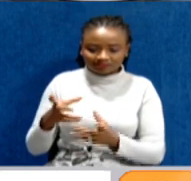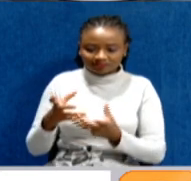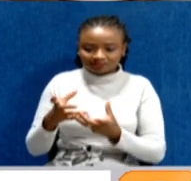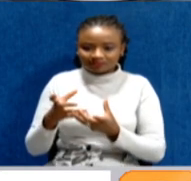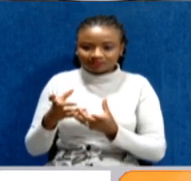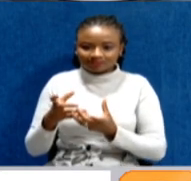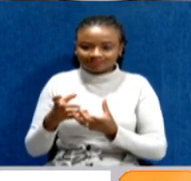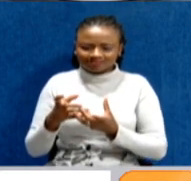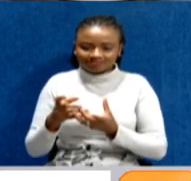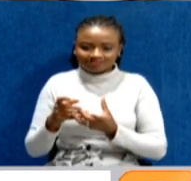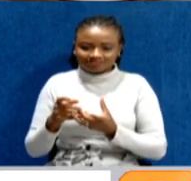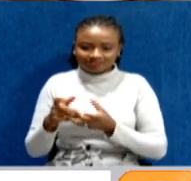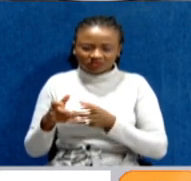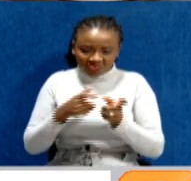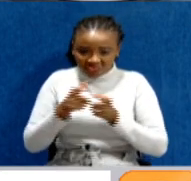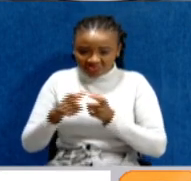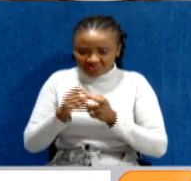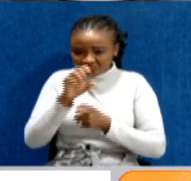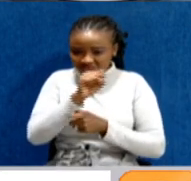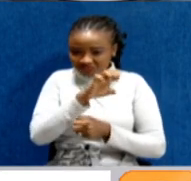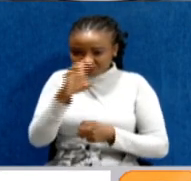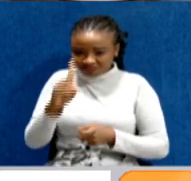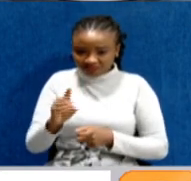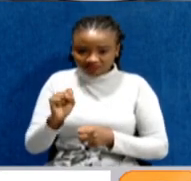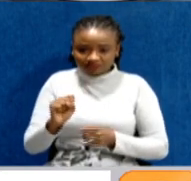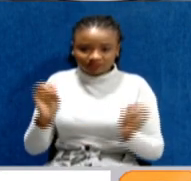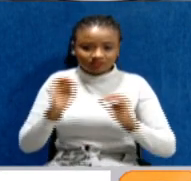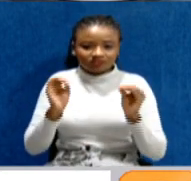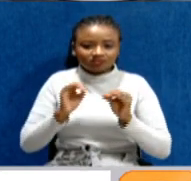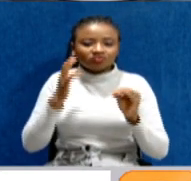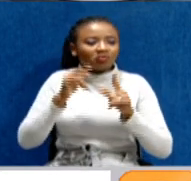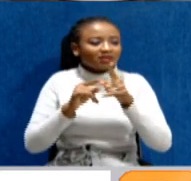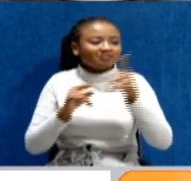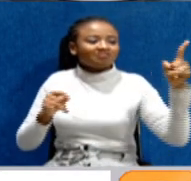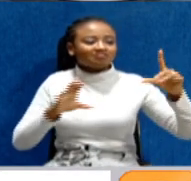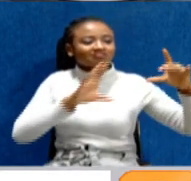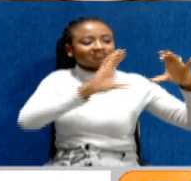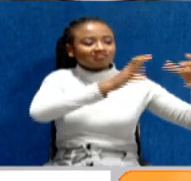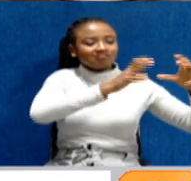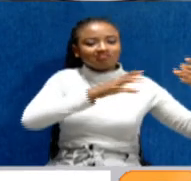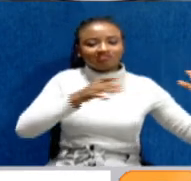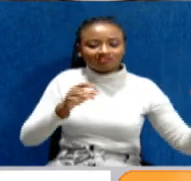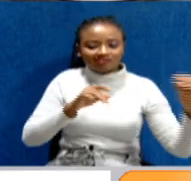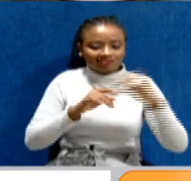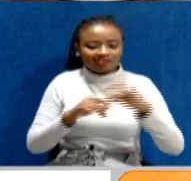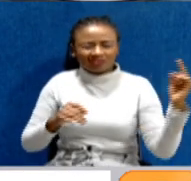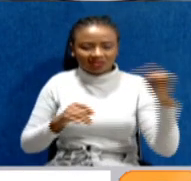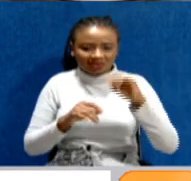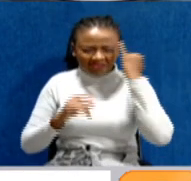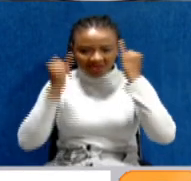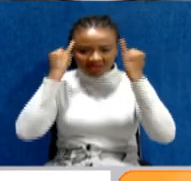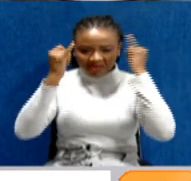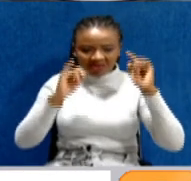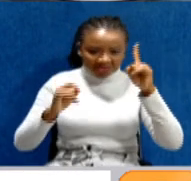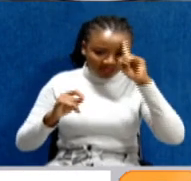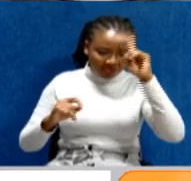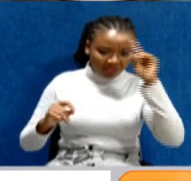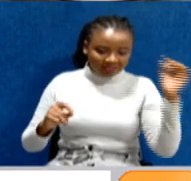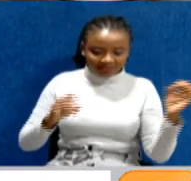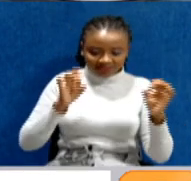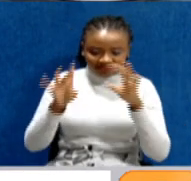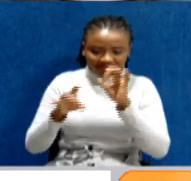their seed to the multinationals. I'm not against multinationals. I wish they would invest a bit more, yeah, in the seed of our farmers.